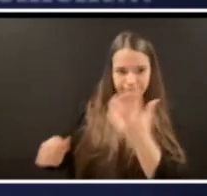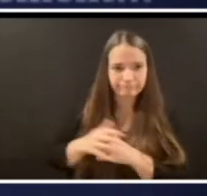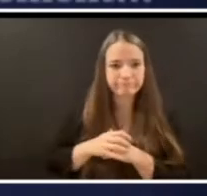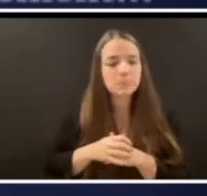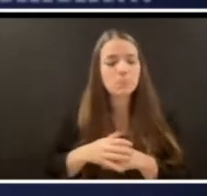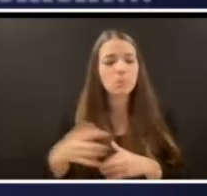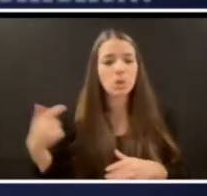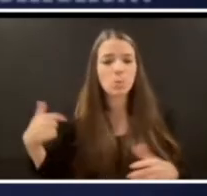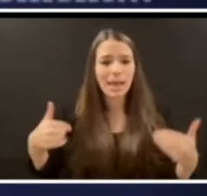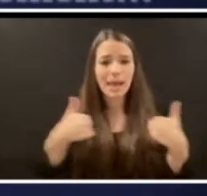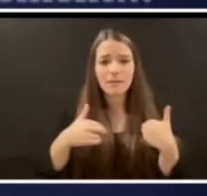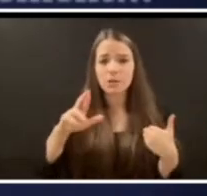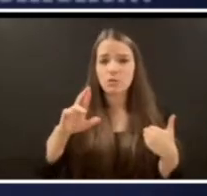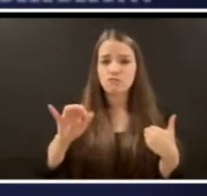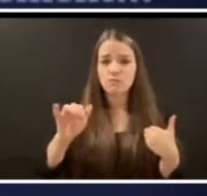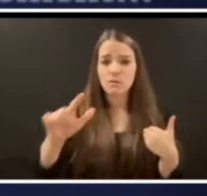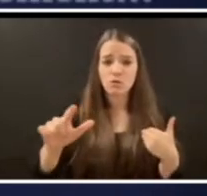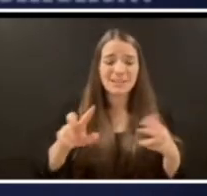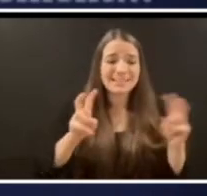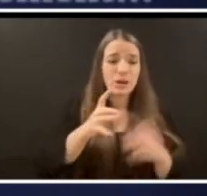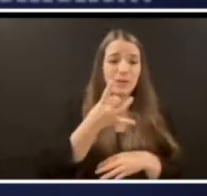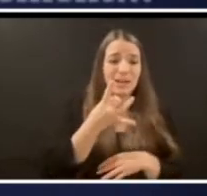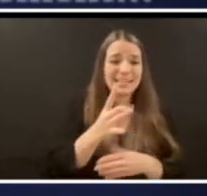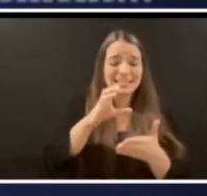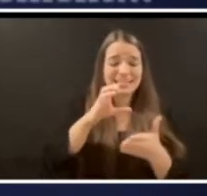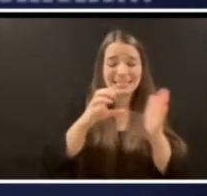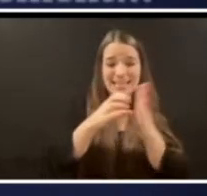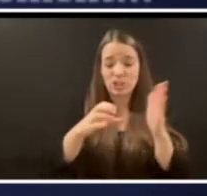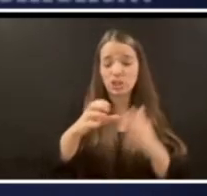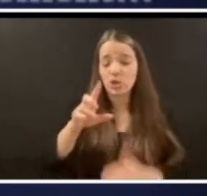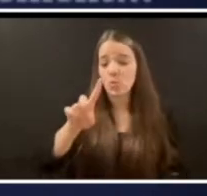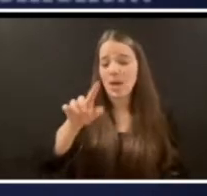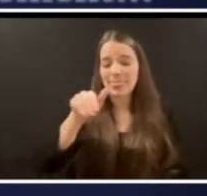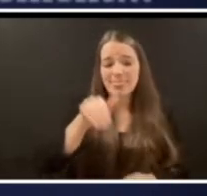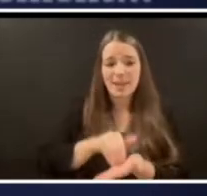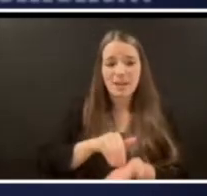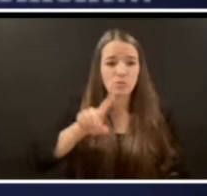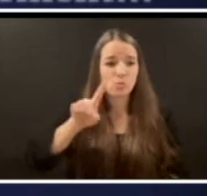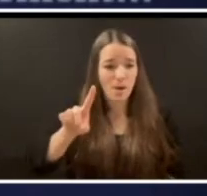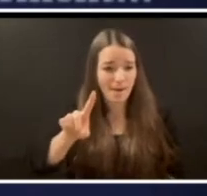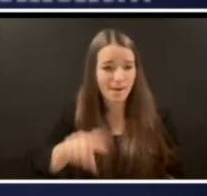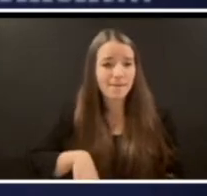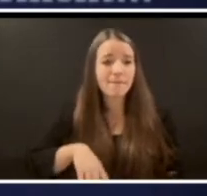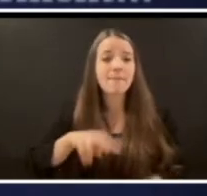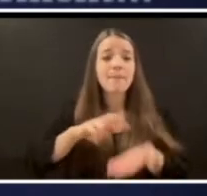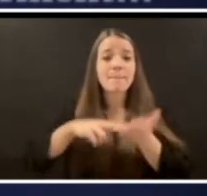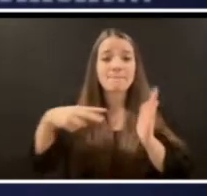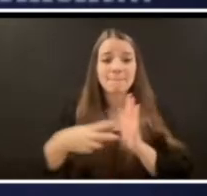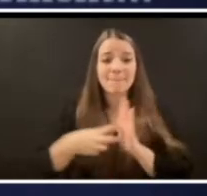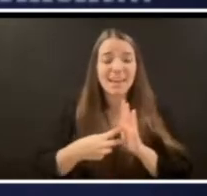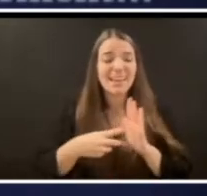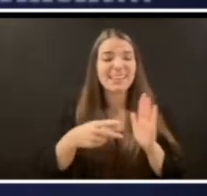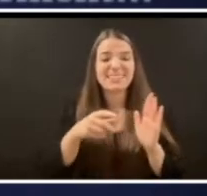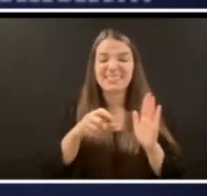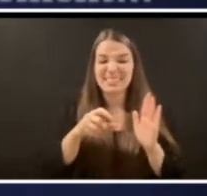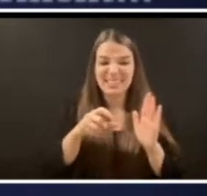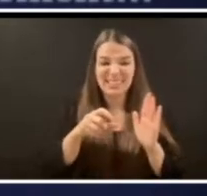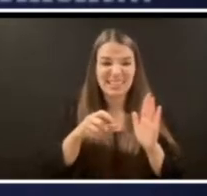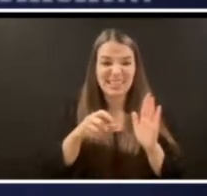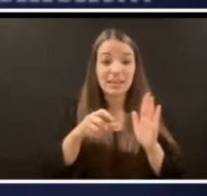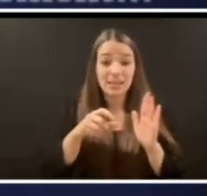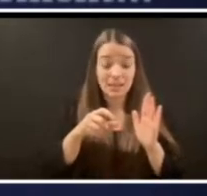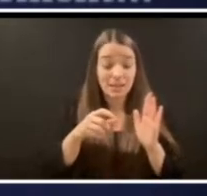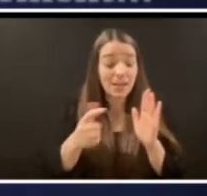Title 18, Section 1001, which makes it unlawful to knowingly and willfully make